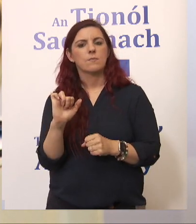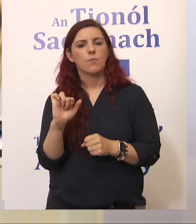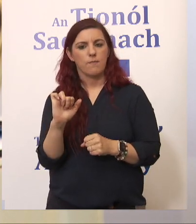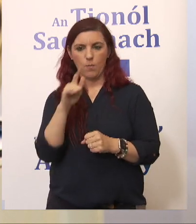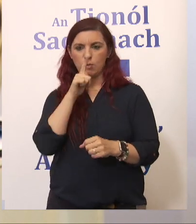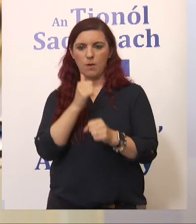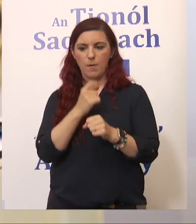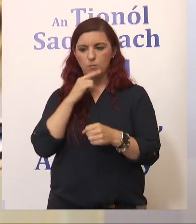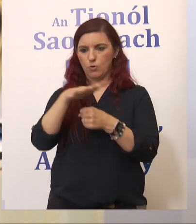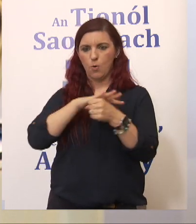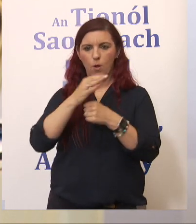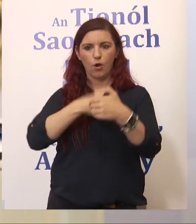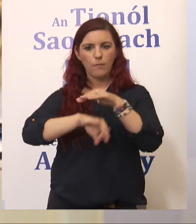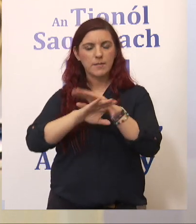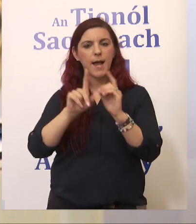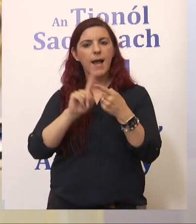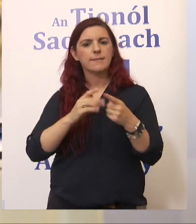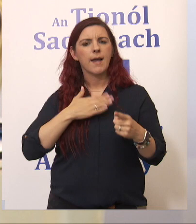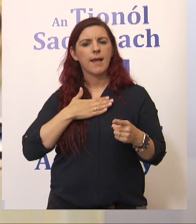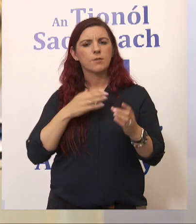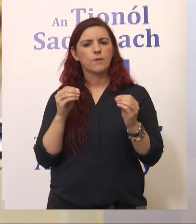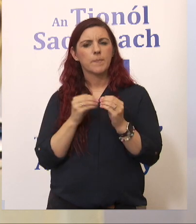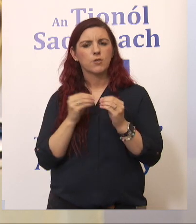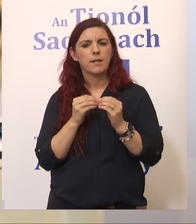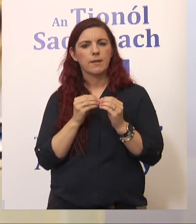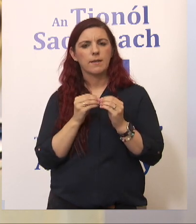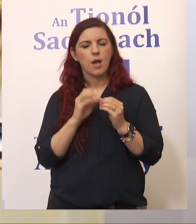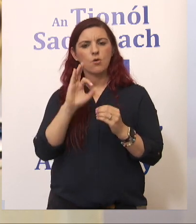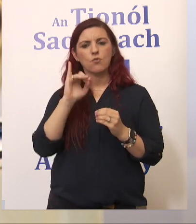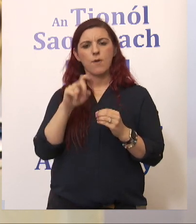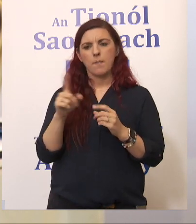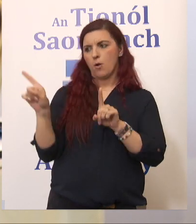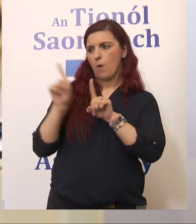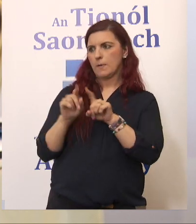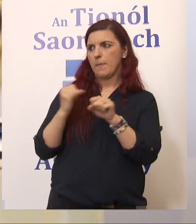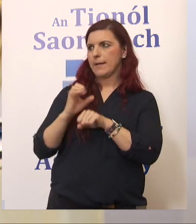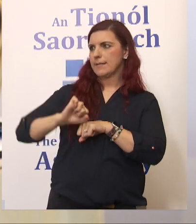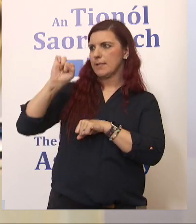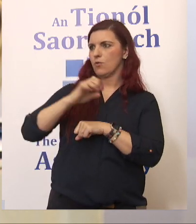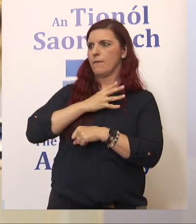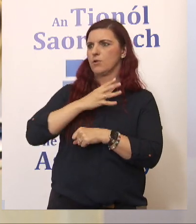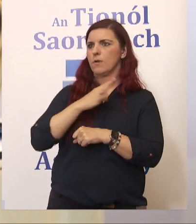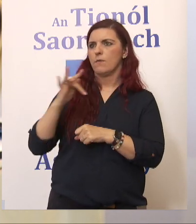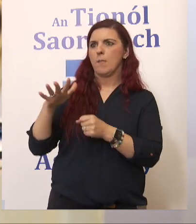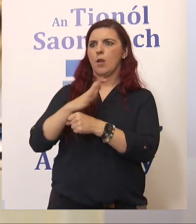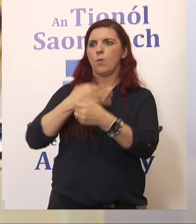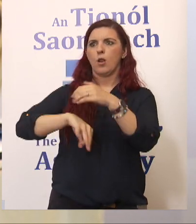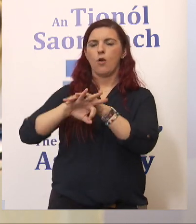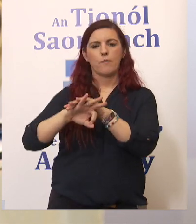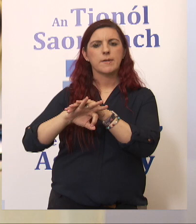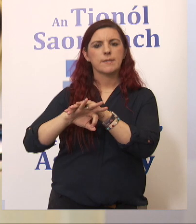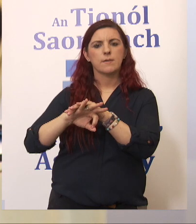local government. I'd also like to mention that Graham is accompanied today by a senior official within the local government